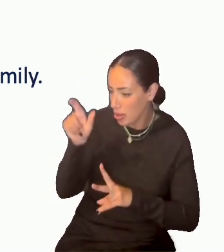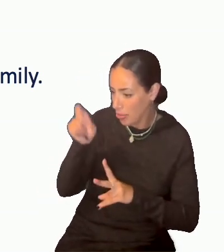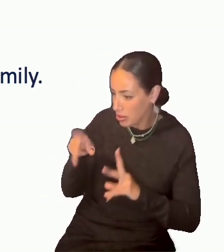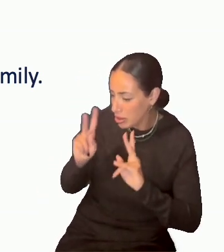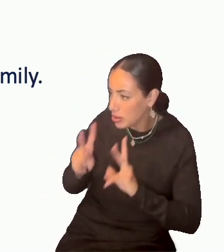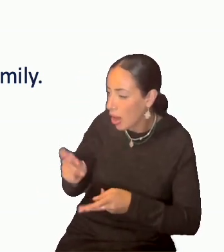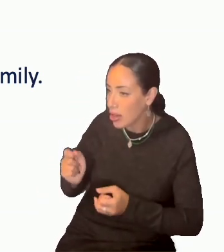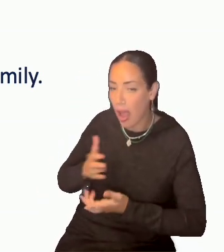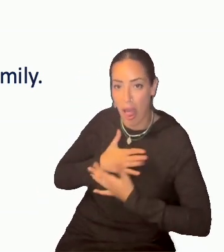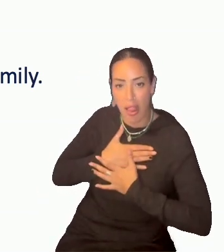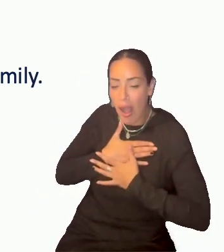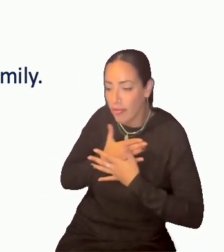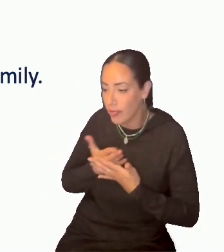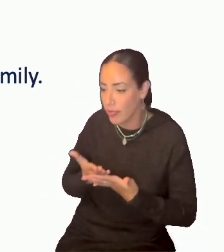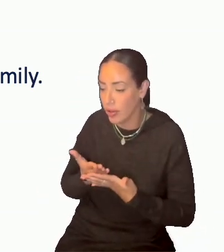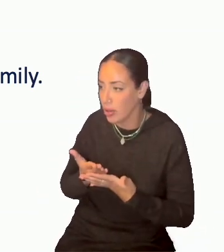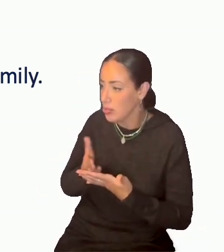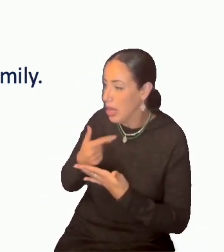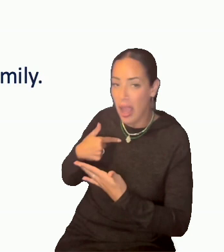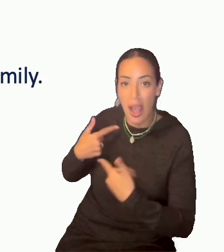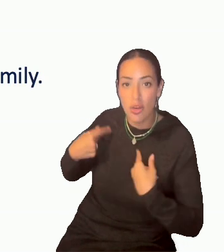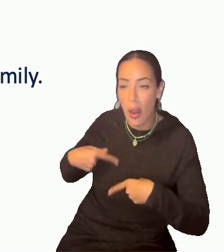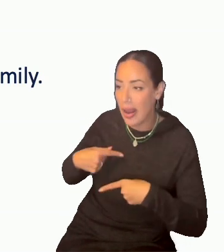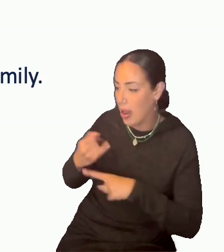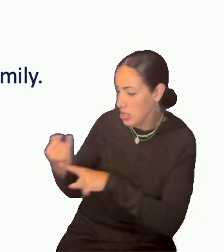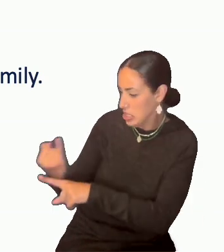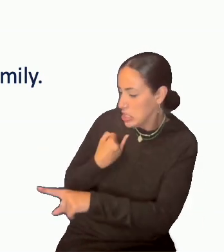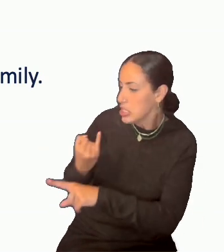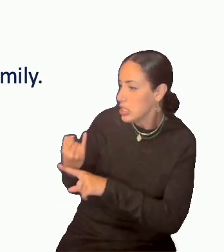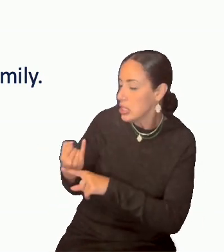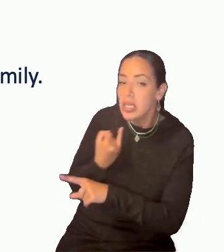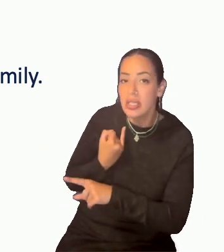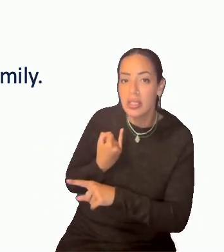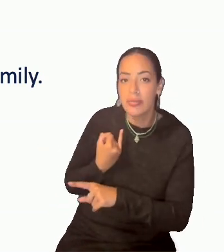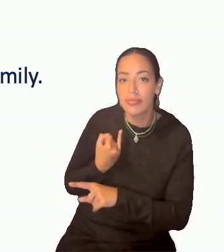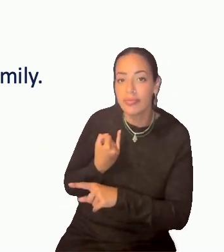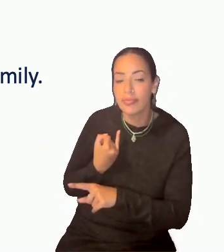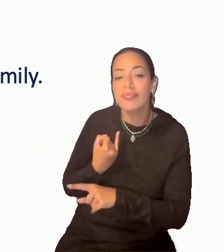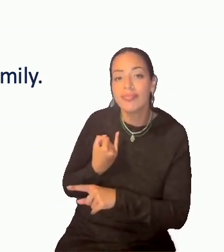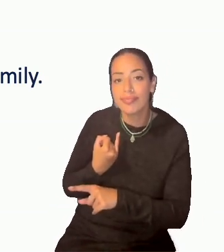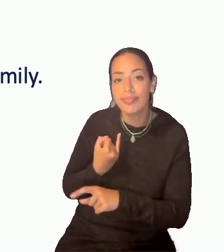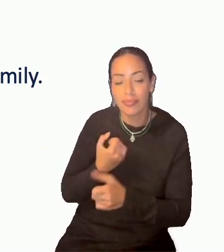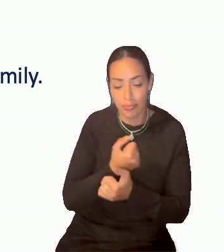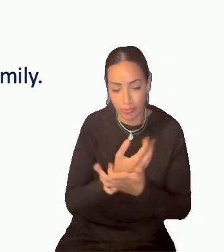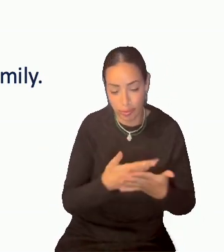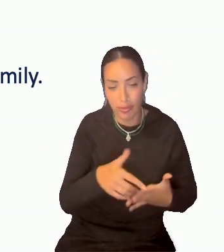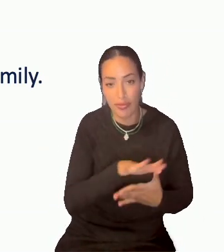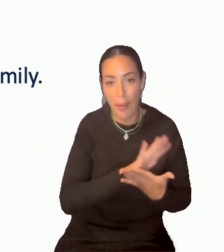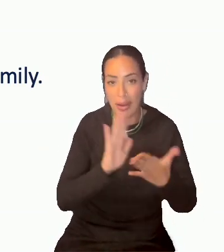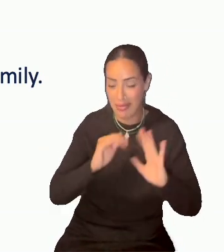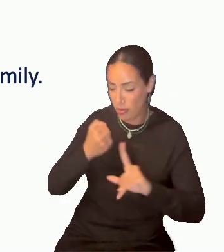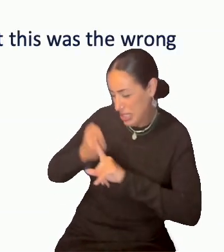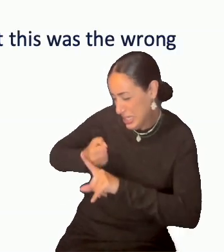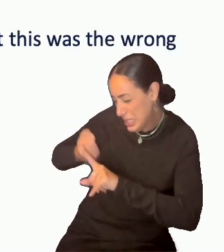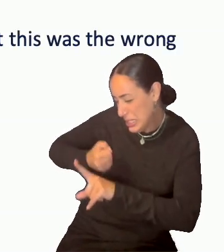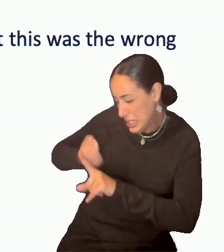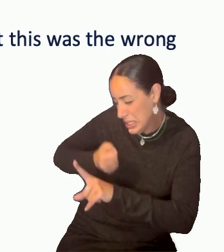the impact of this being denied. Indeed, many of the bereaved families who were able to view their loved one had to fight in order to do